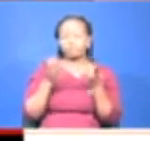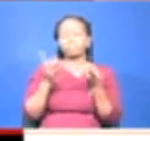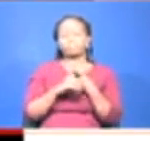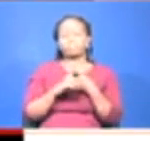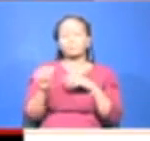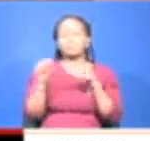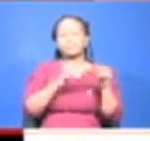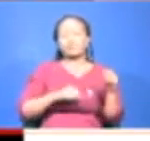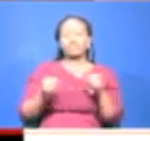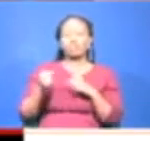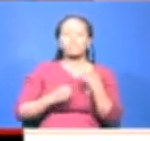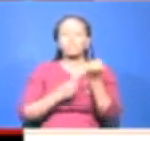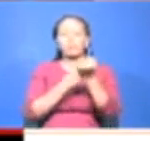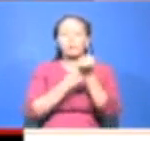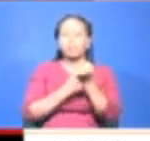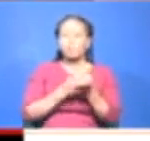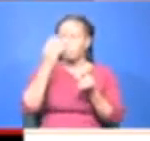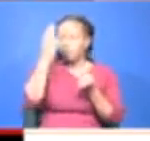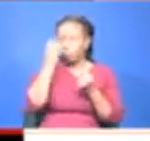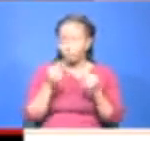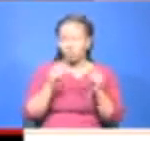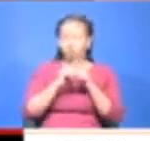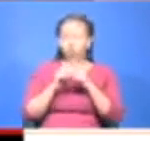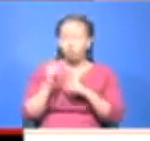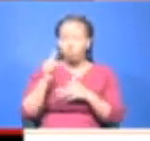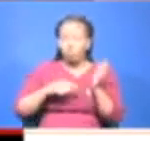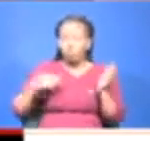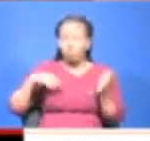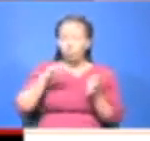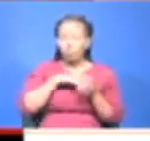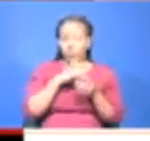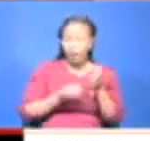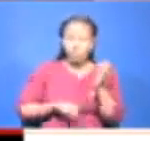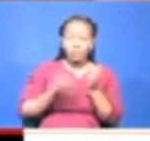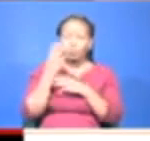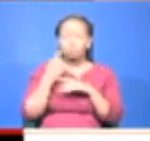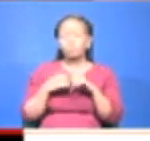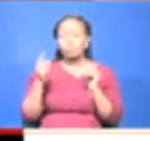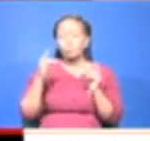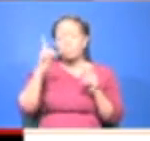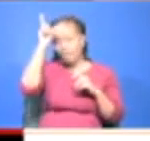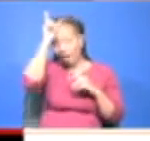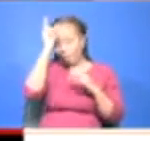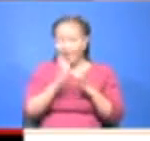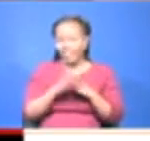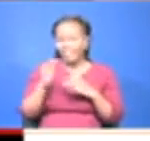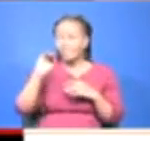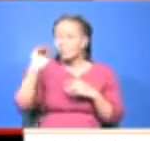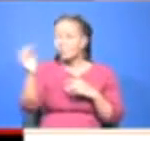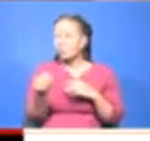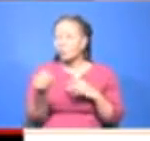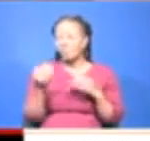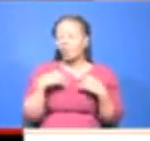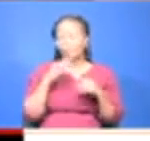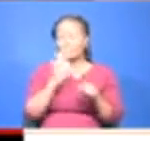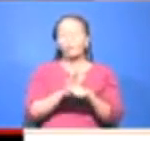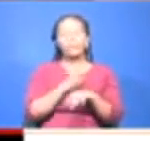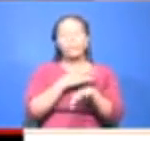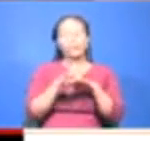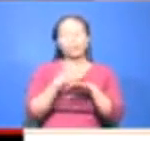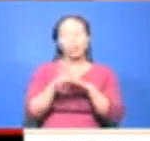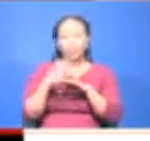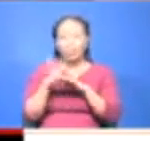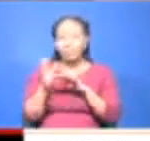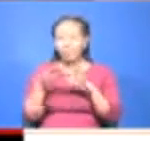Yes. Because at the moment, even what we're producing between urban and rural is not reaching, is not being consumed, there's a lot of waste. Yes. So how do we